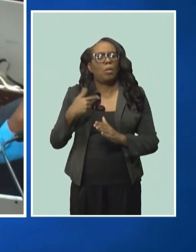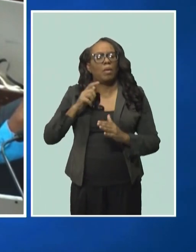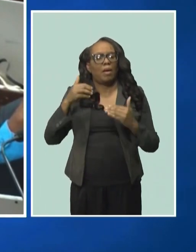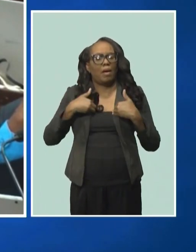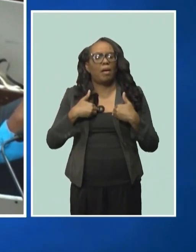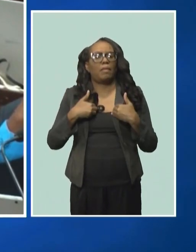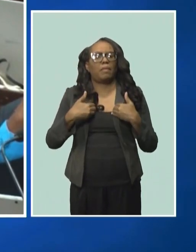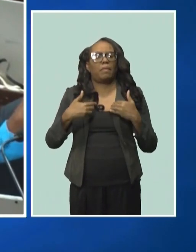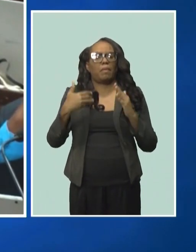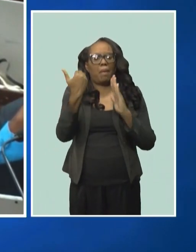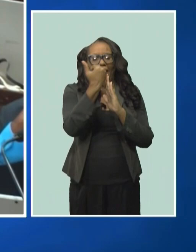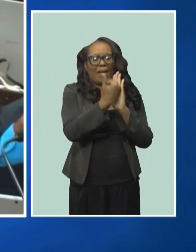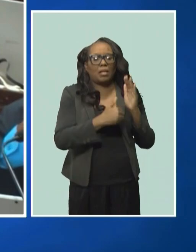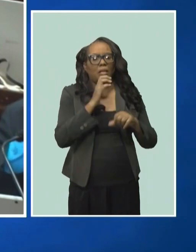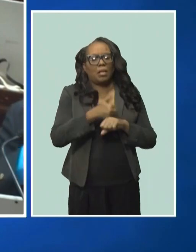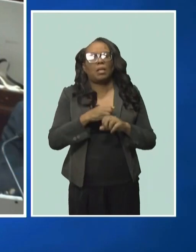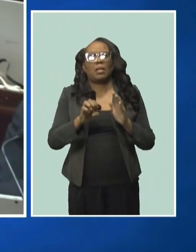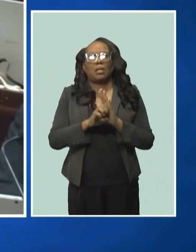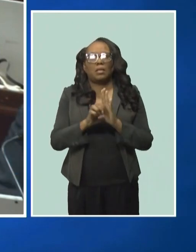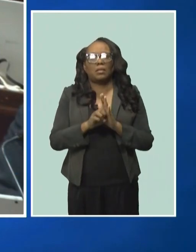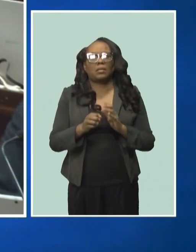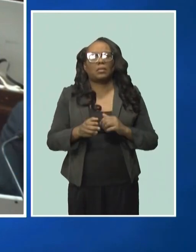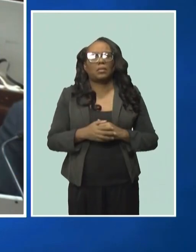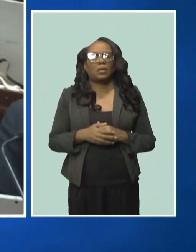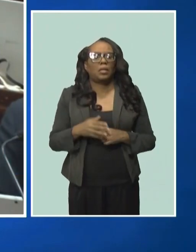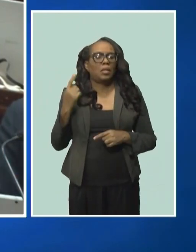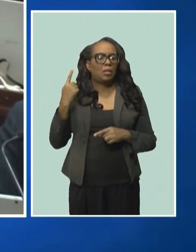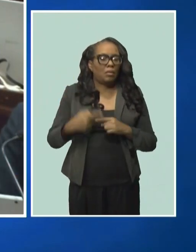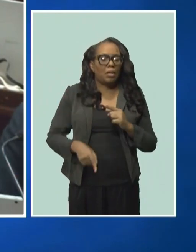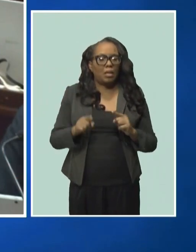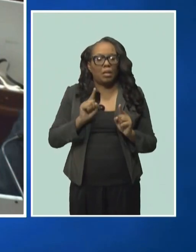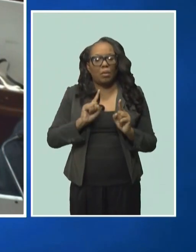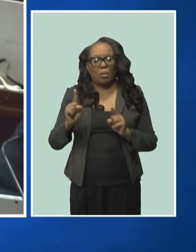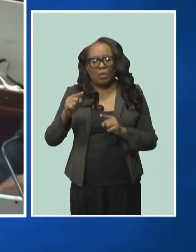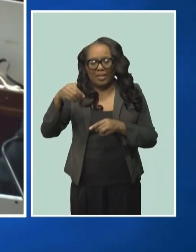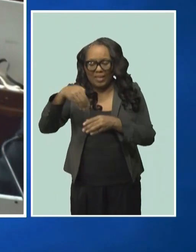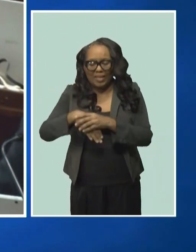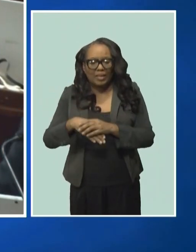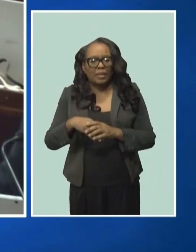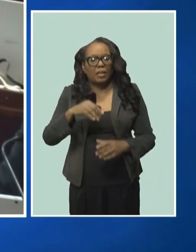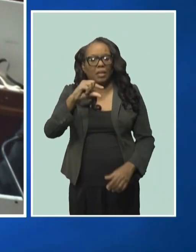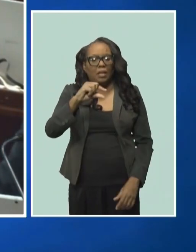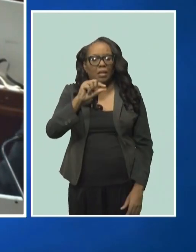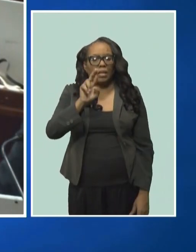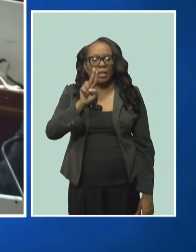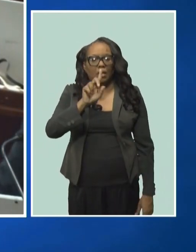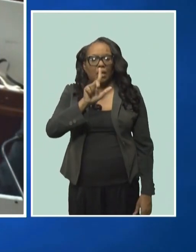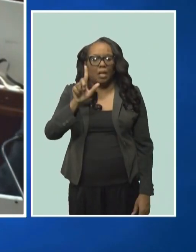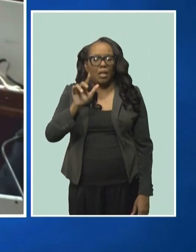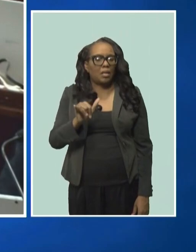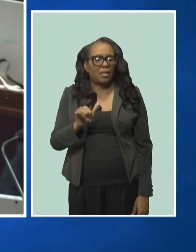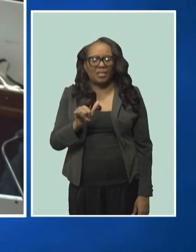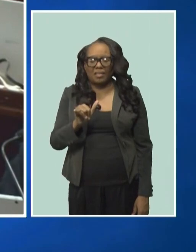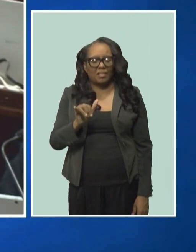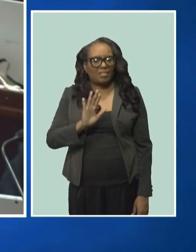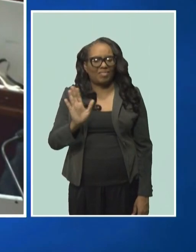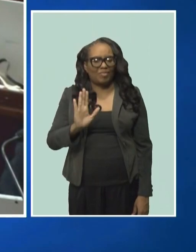For example, they can't hunt monkeys in gullies. So the monkeys in gullies are pretty much